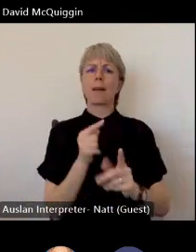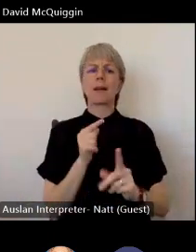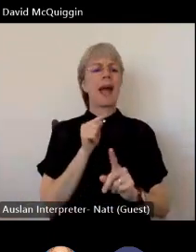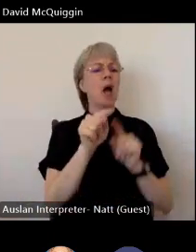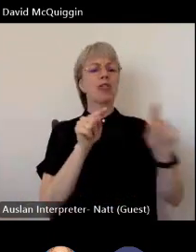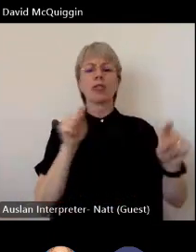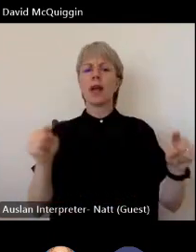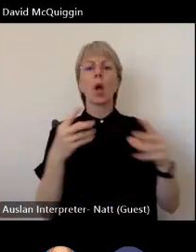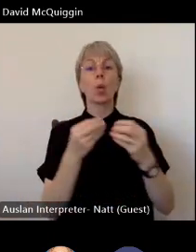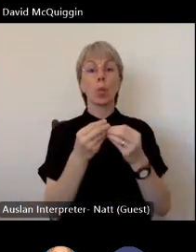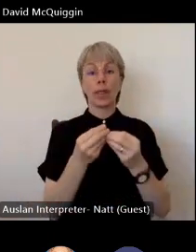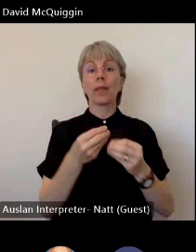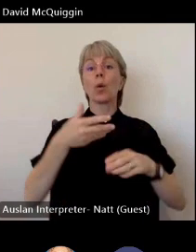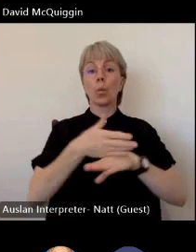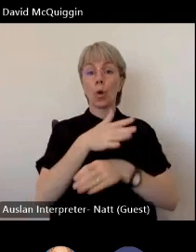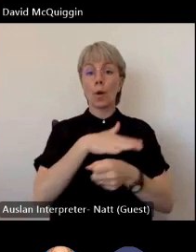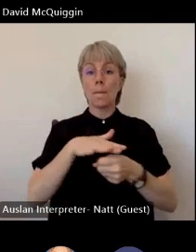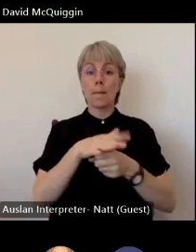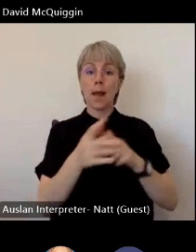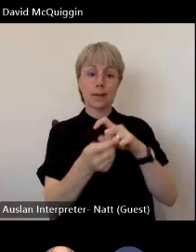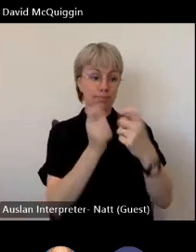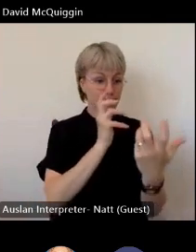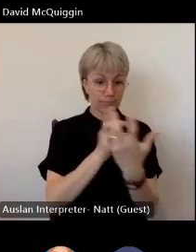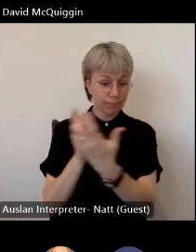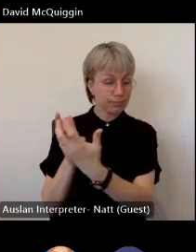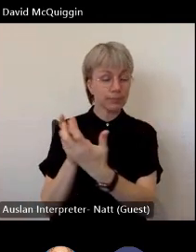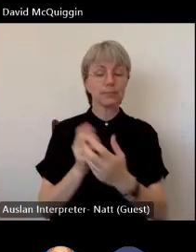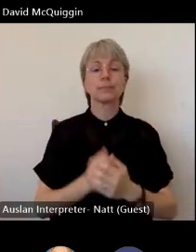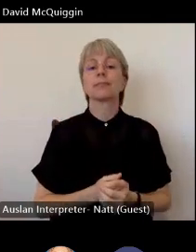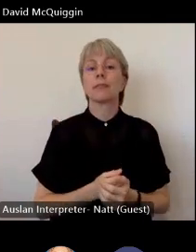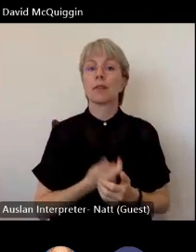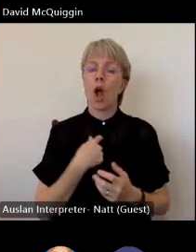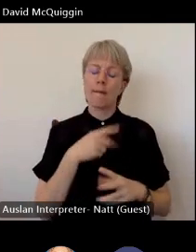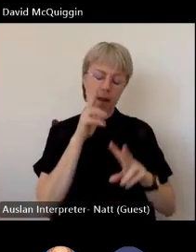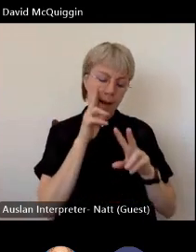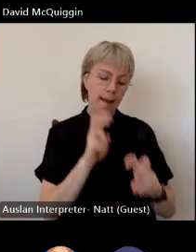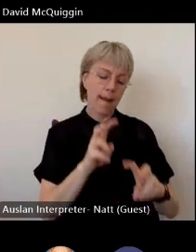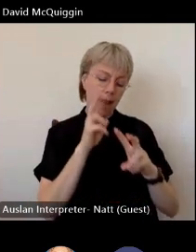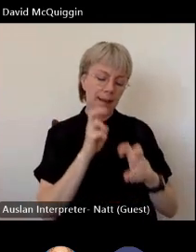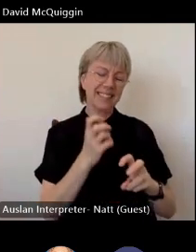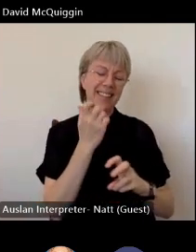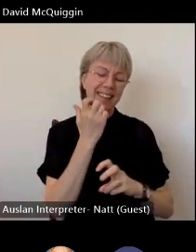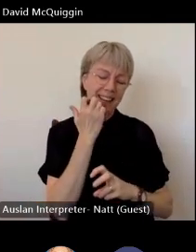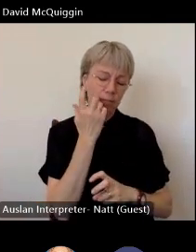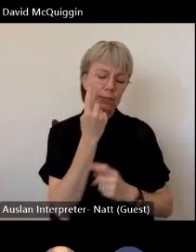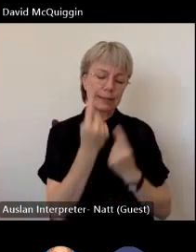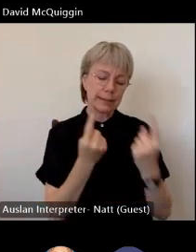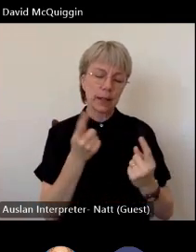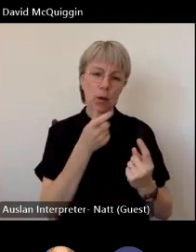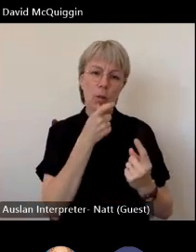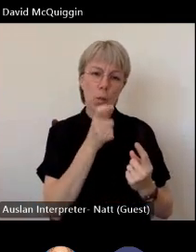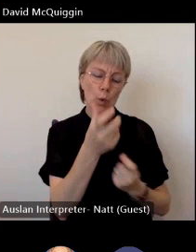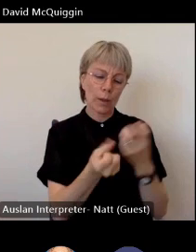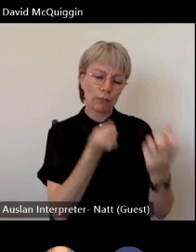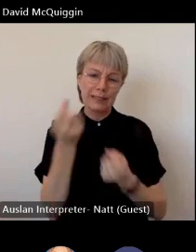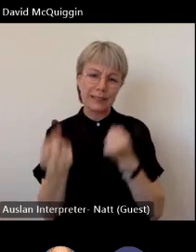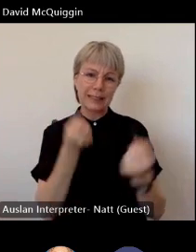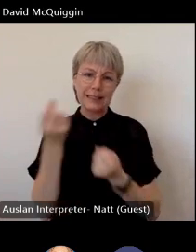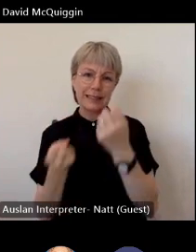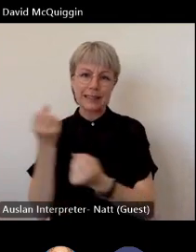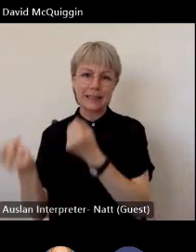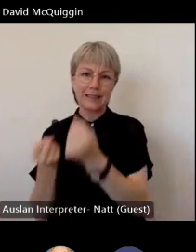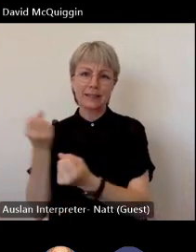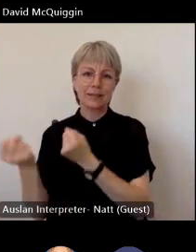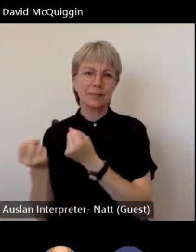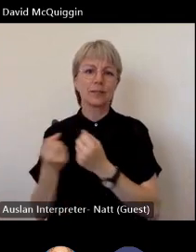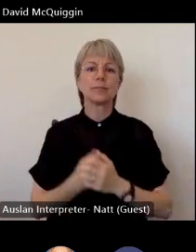have inductively and iteratively analysed all the data, every single word of it, to identify, analyse